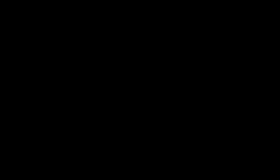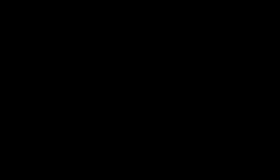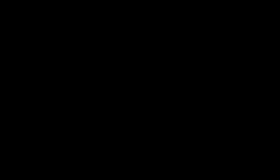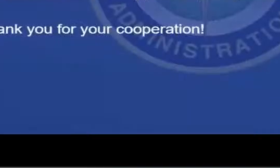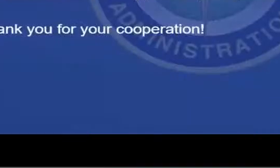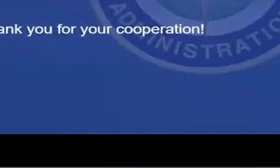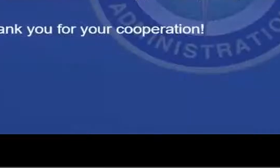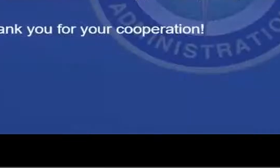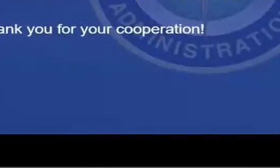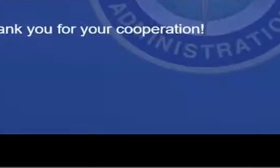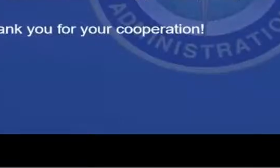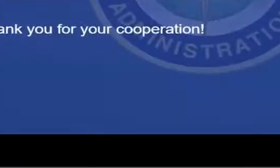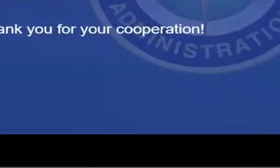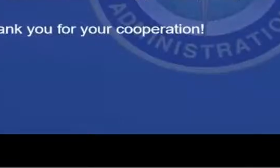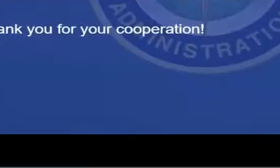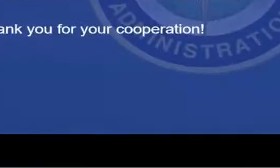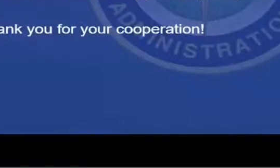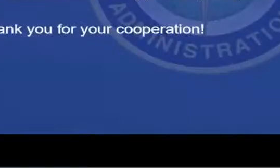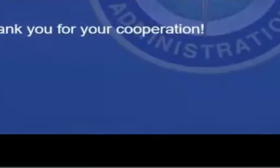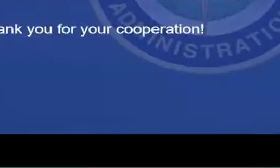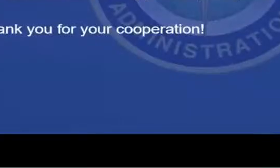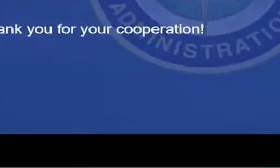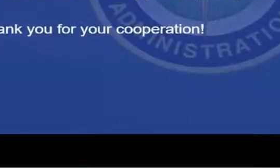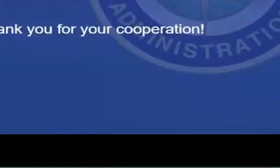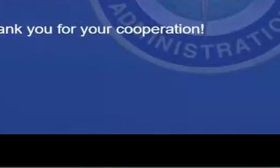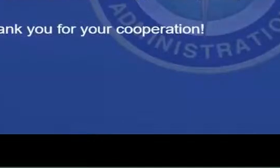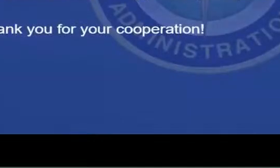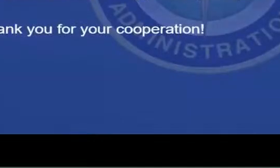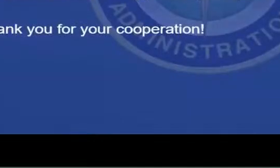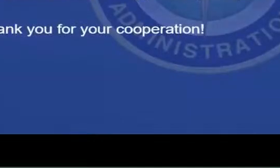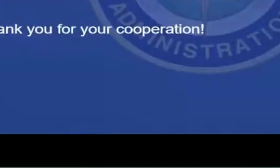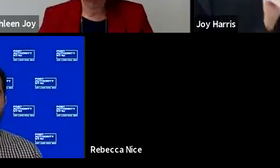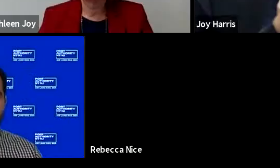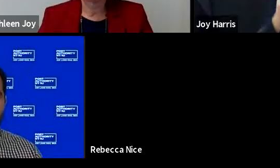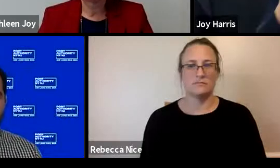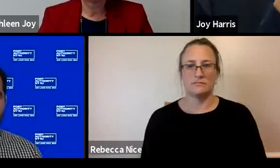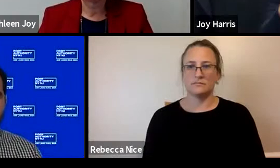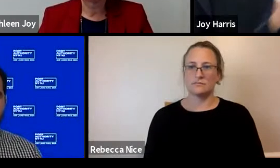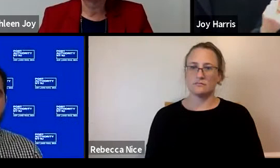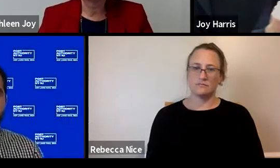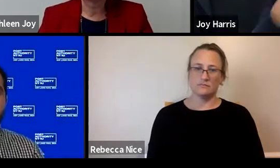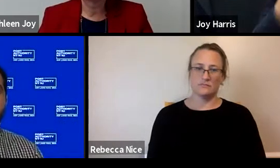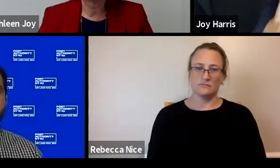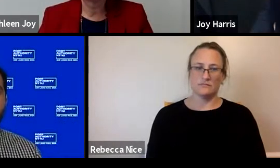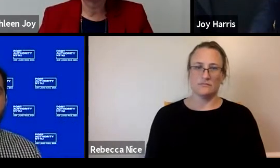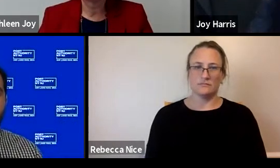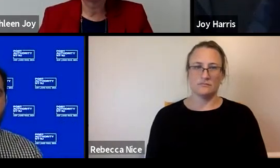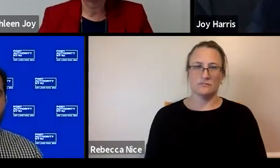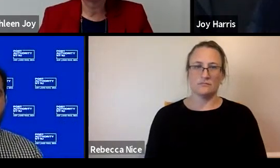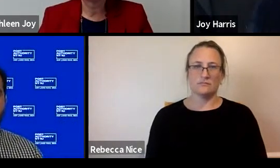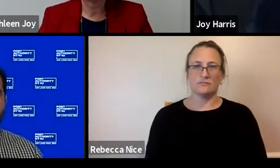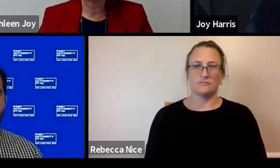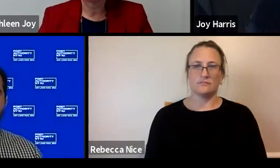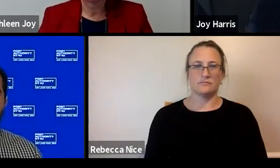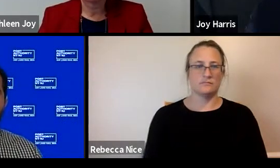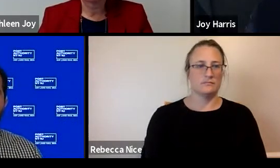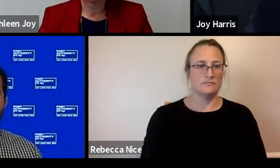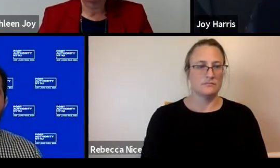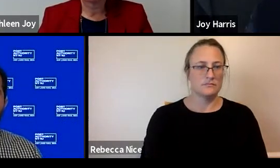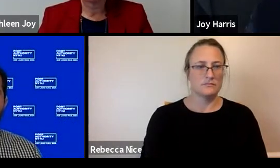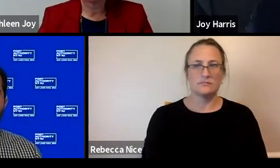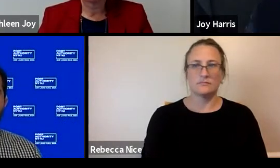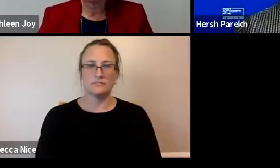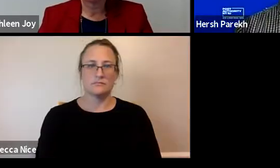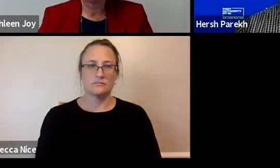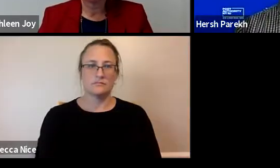You know, again, thank you. Thank you, Mike. Time is up. Thank you. I think we have found